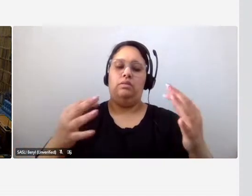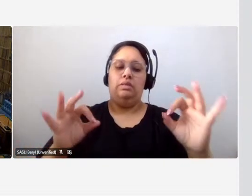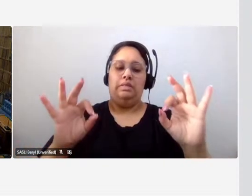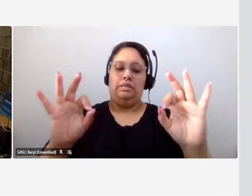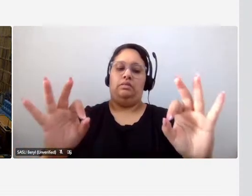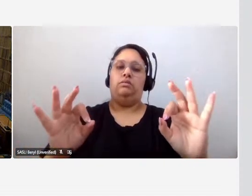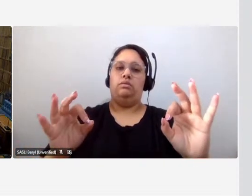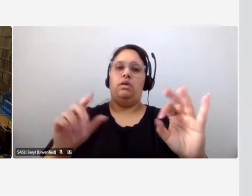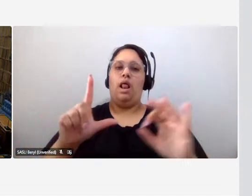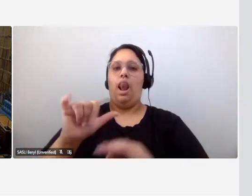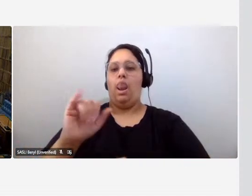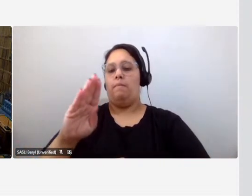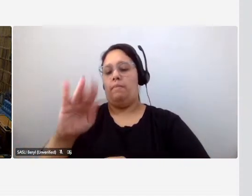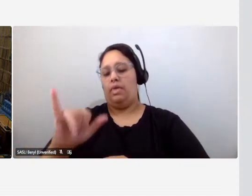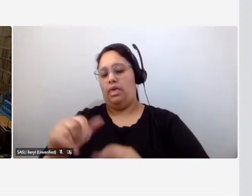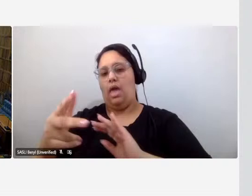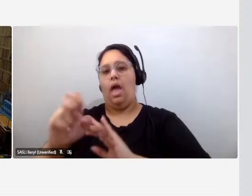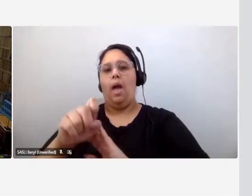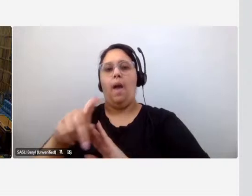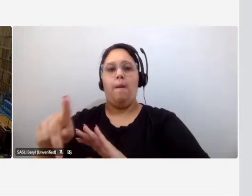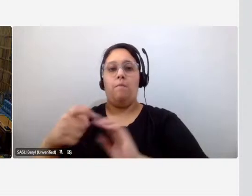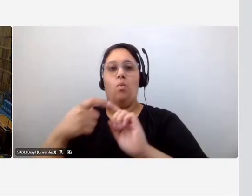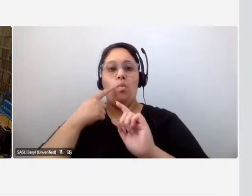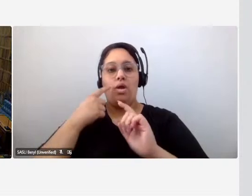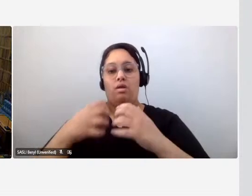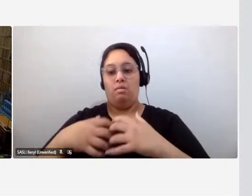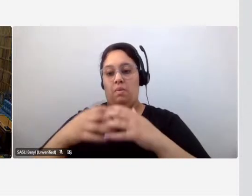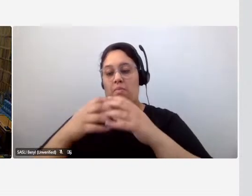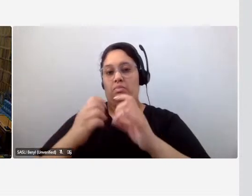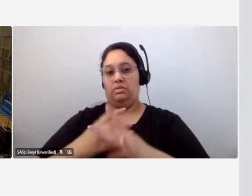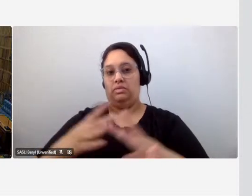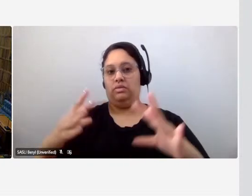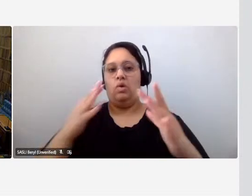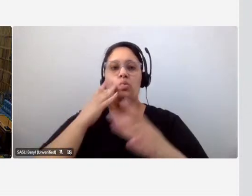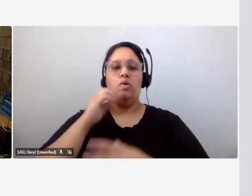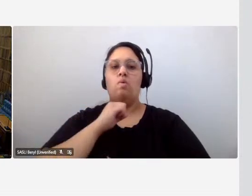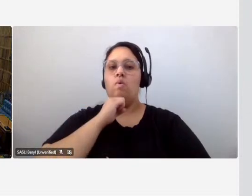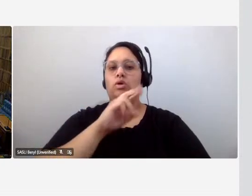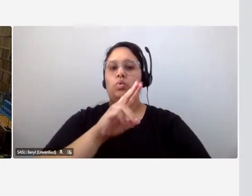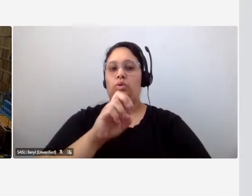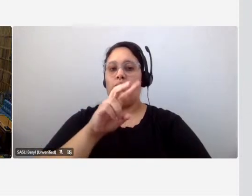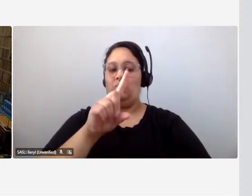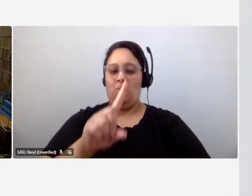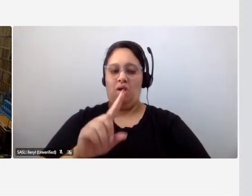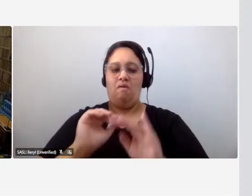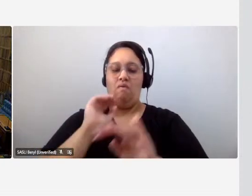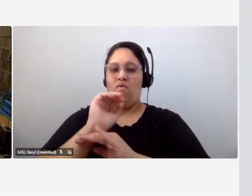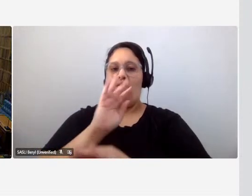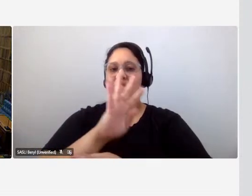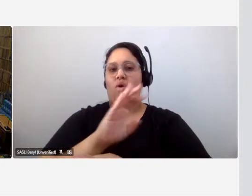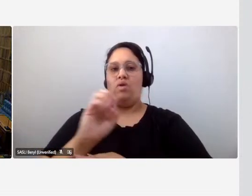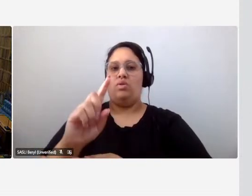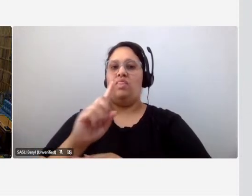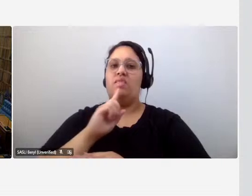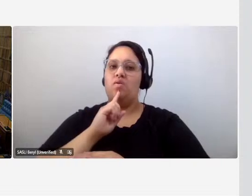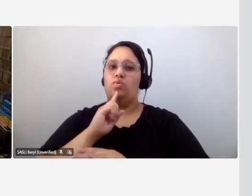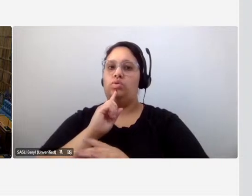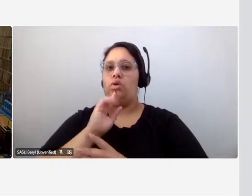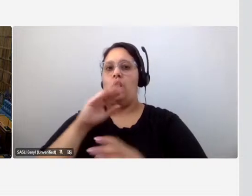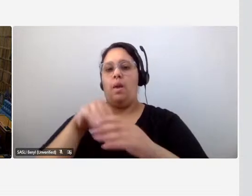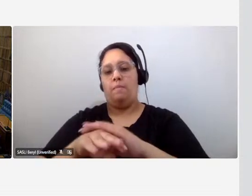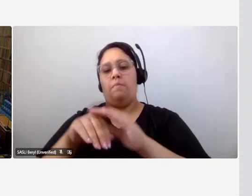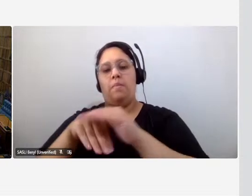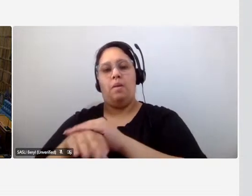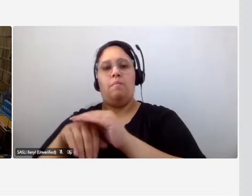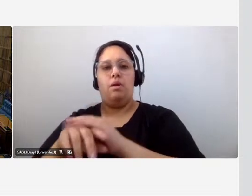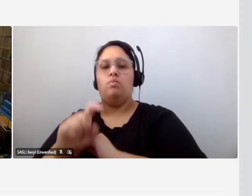our Libby app. So since its inception in August 2021, we've had more than 400,000 checkouts of